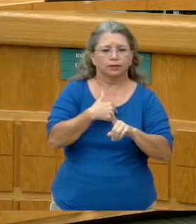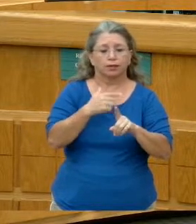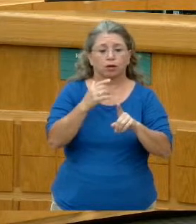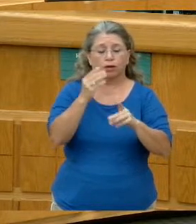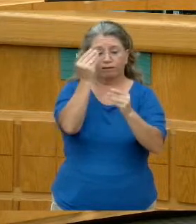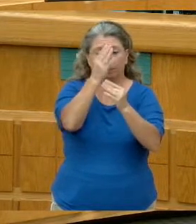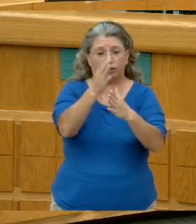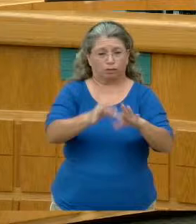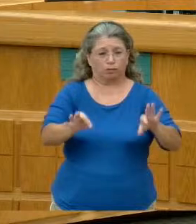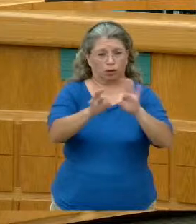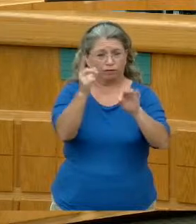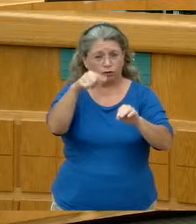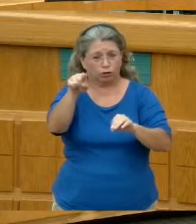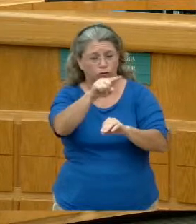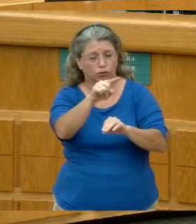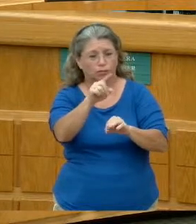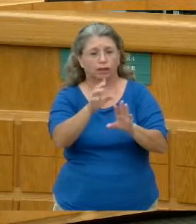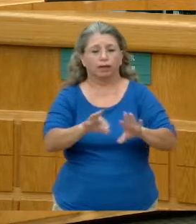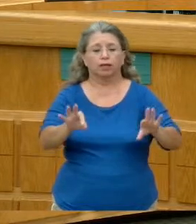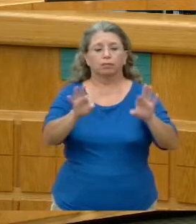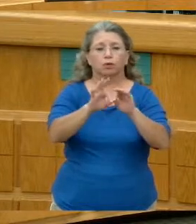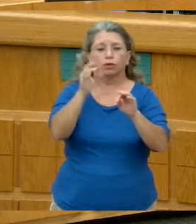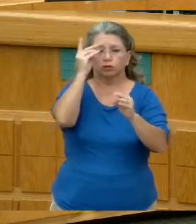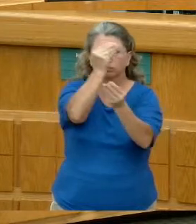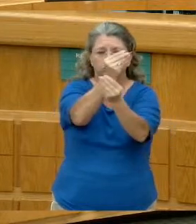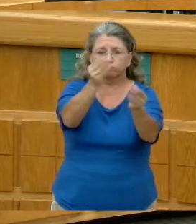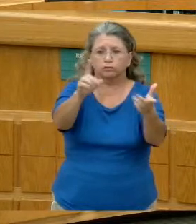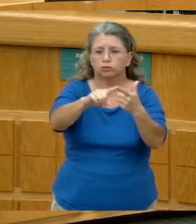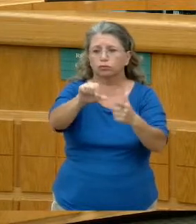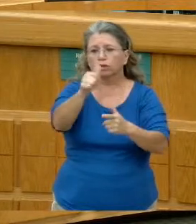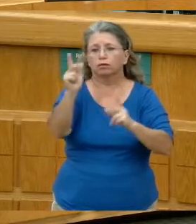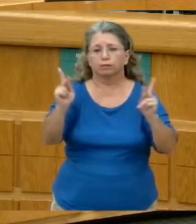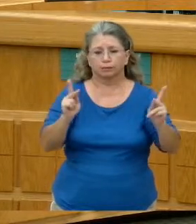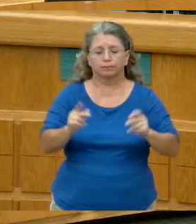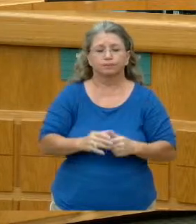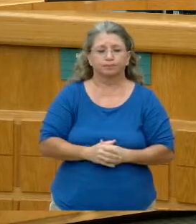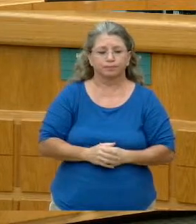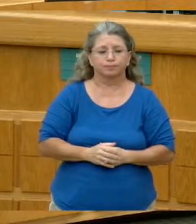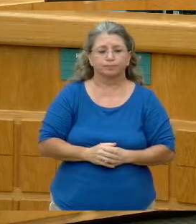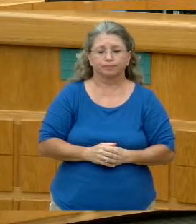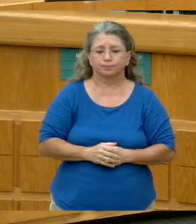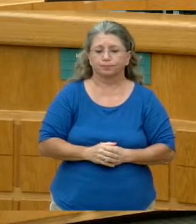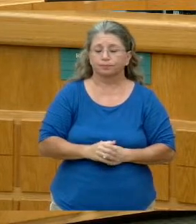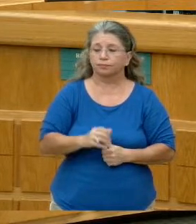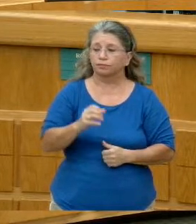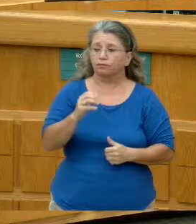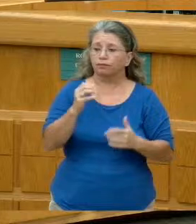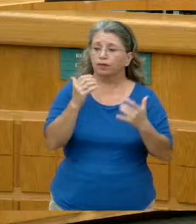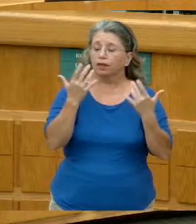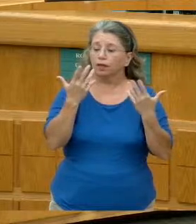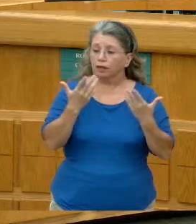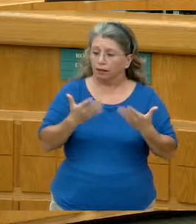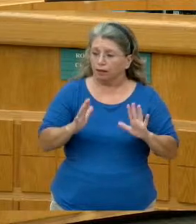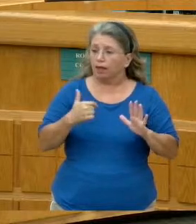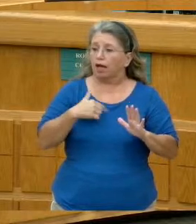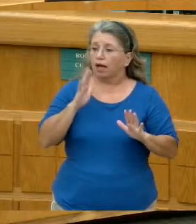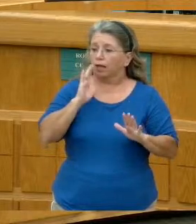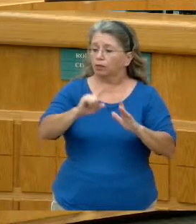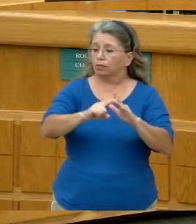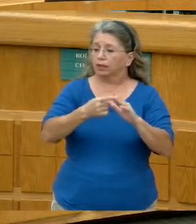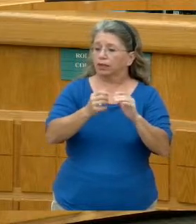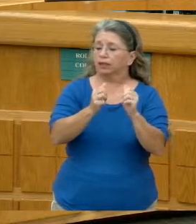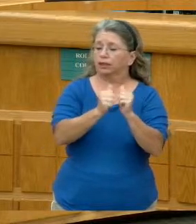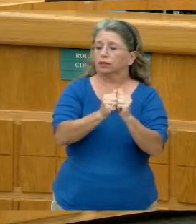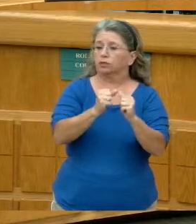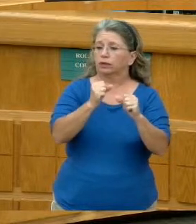pass it along to people that you know. Okay, so with that, let's begin with the daily statistics for our